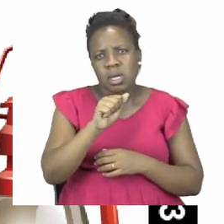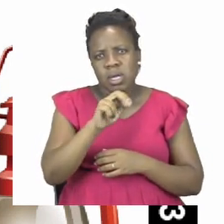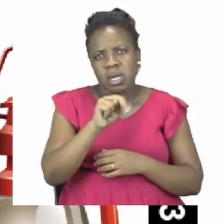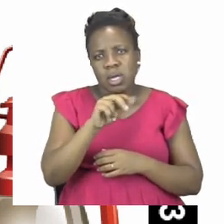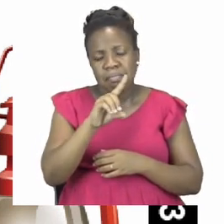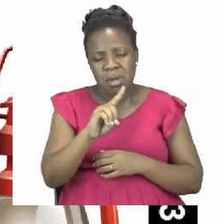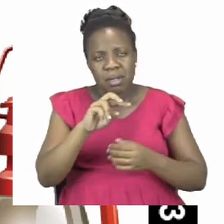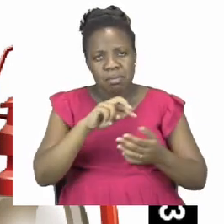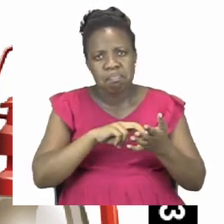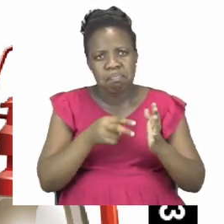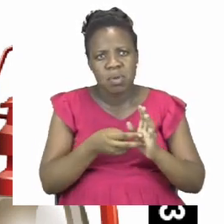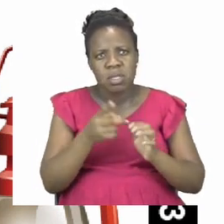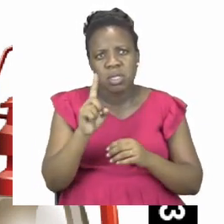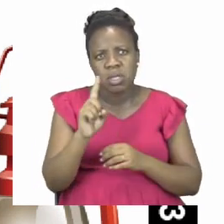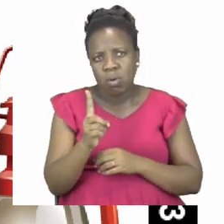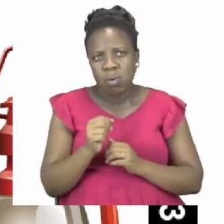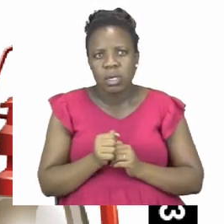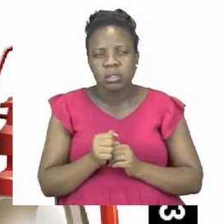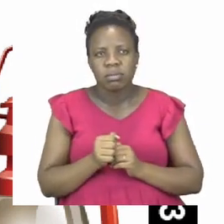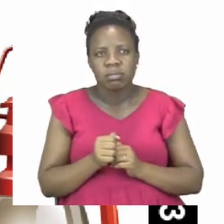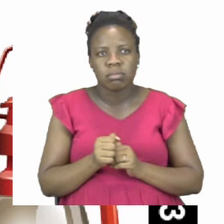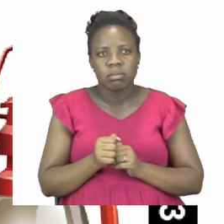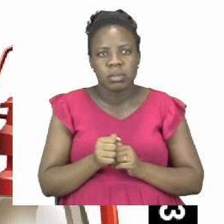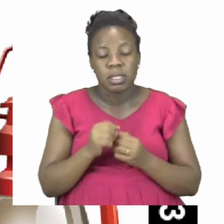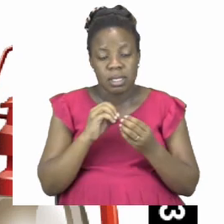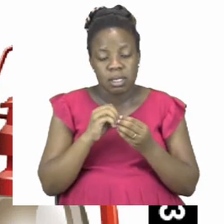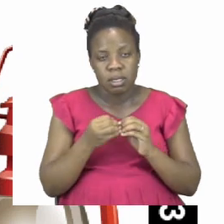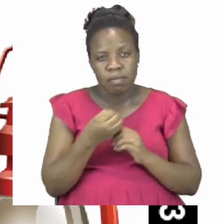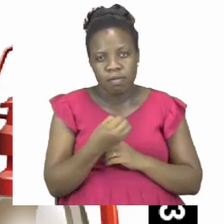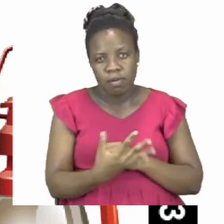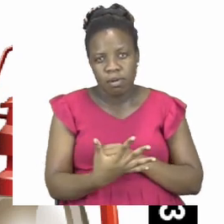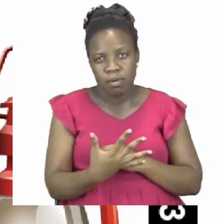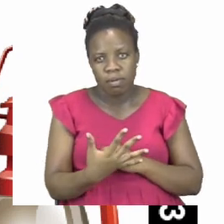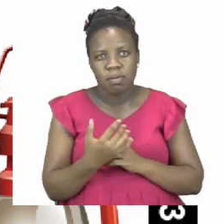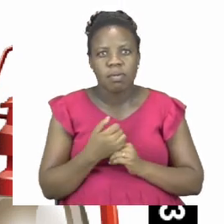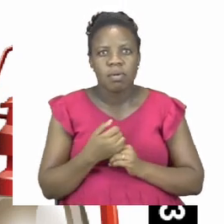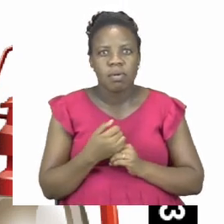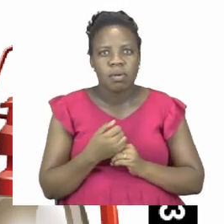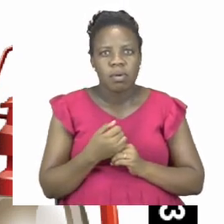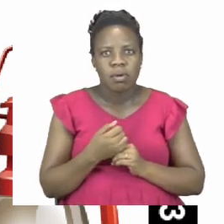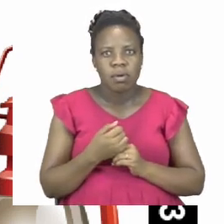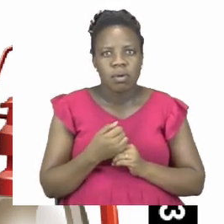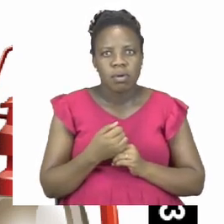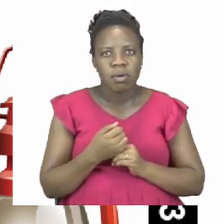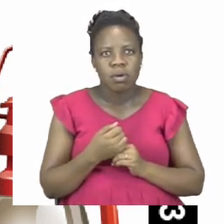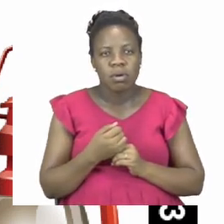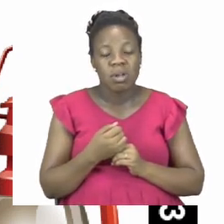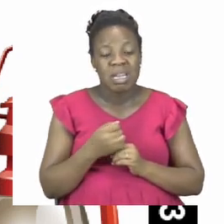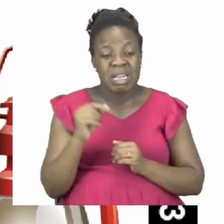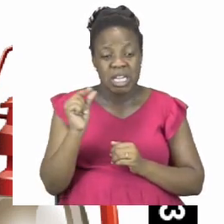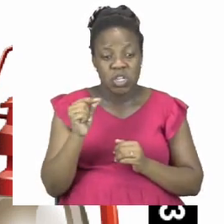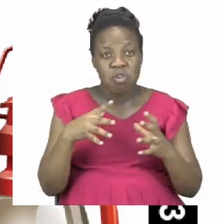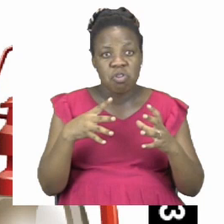something expands? And number 5 says, Little Big Fuel can be changed from